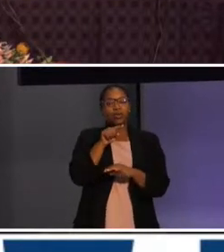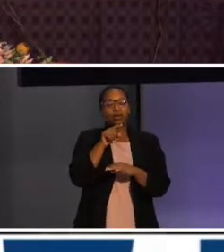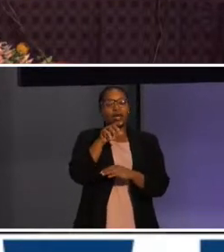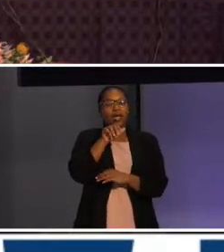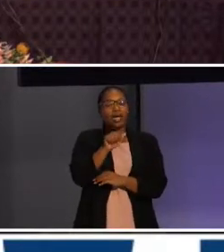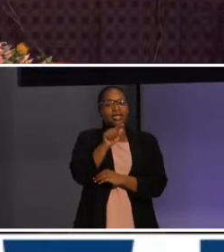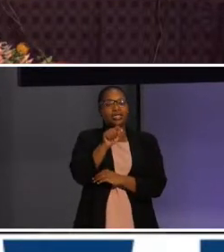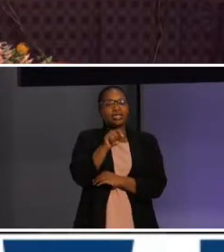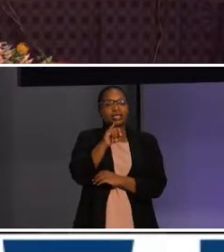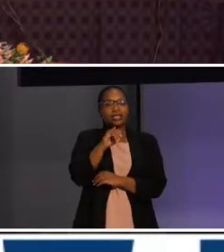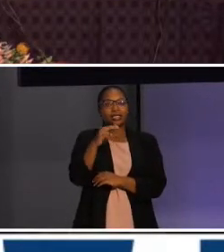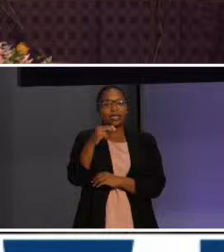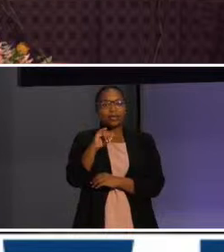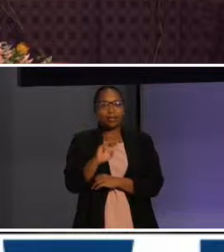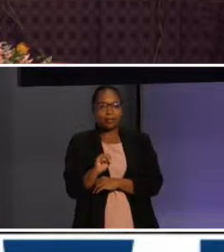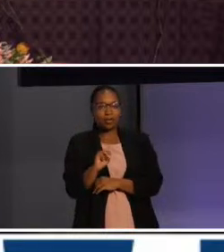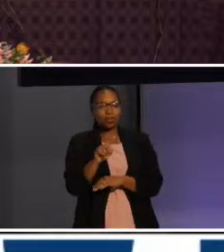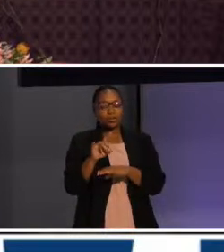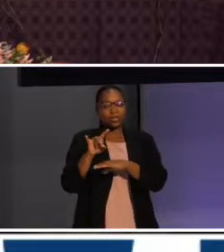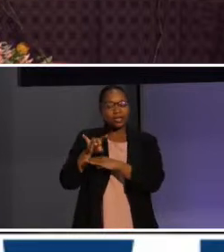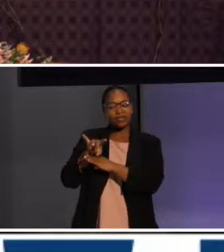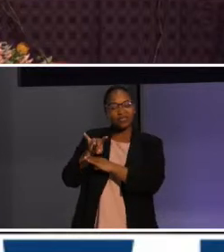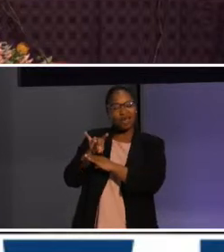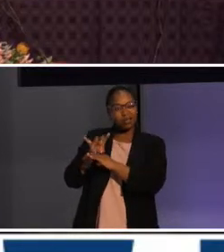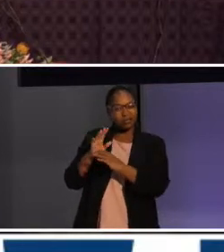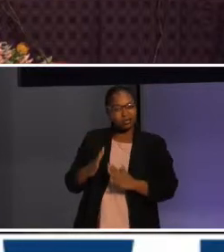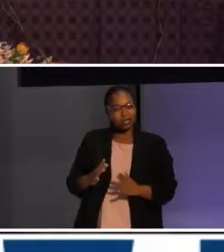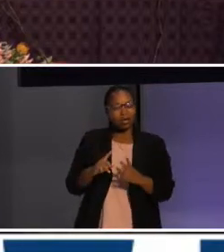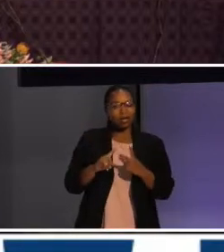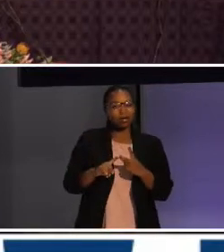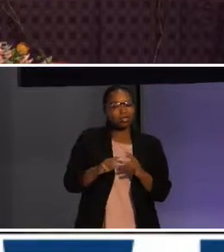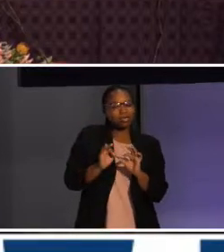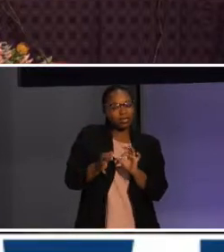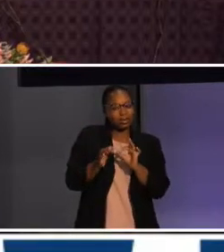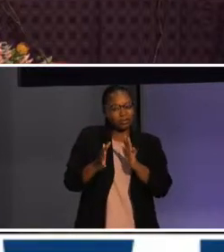the interpreter who is assisting Mr. Kim.